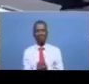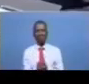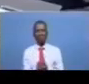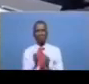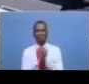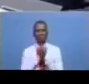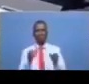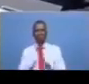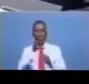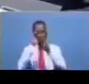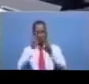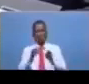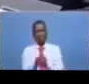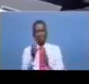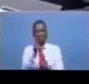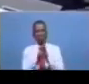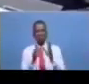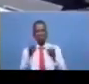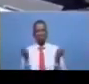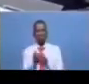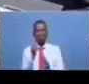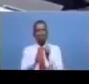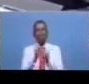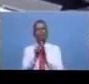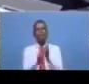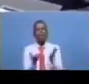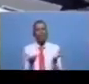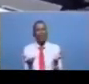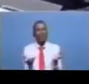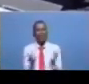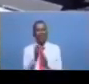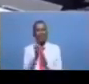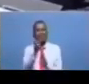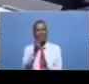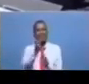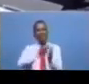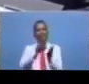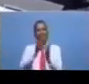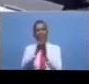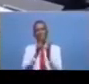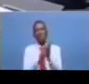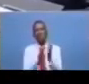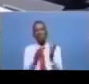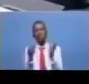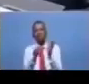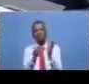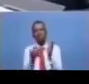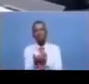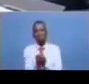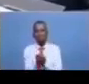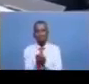without regard for the law. And what law are we talking about? Section 26 of the Evidence Act. Because